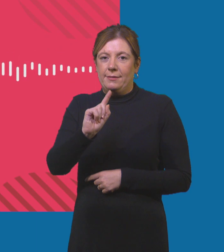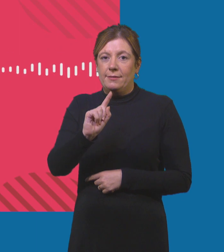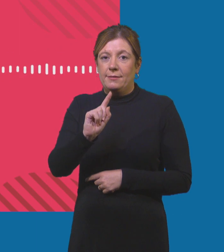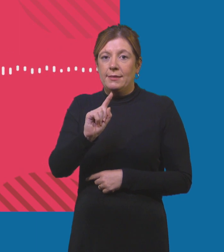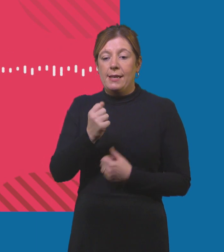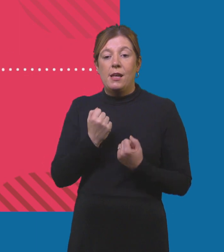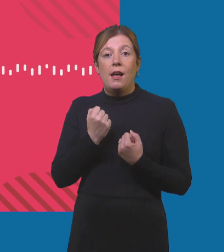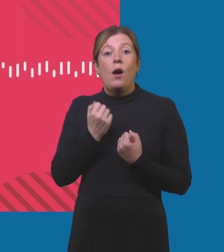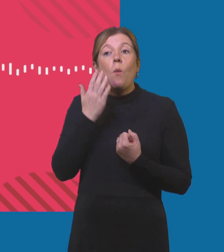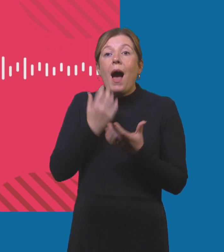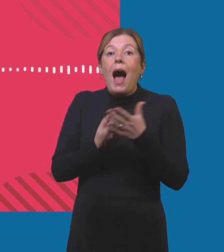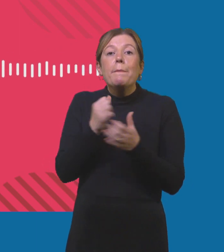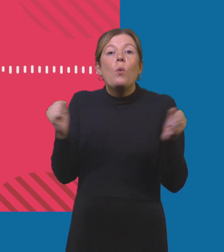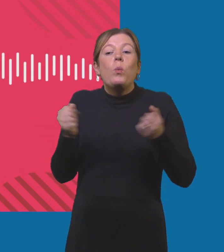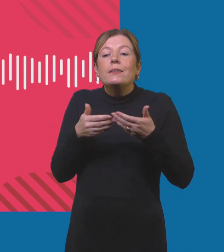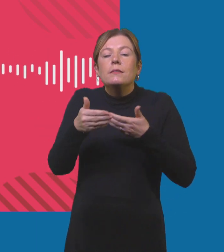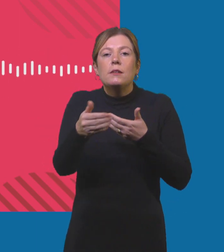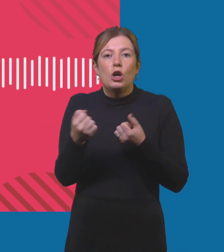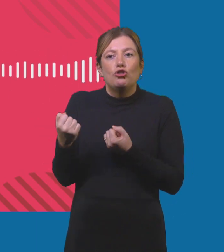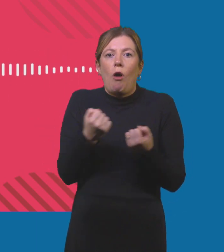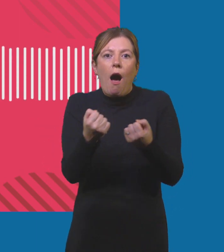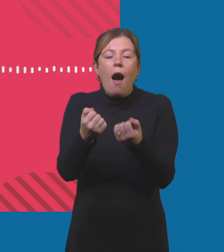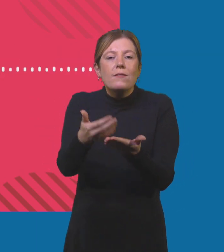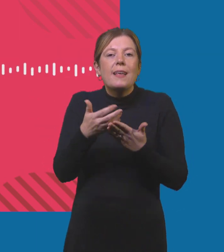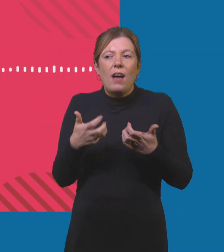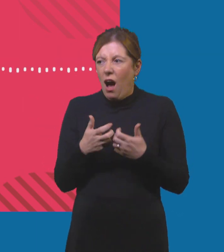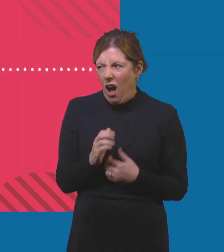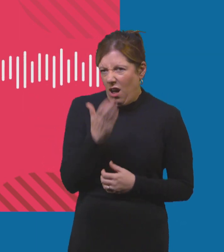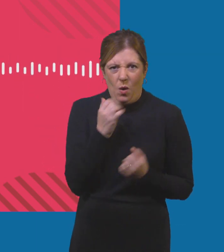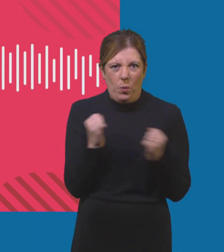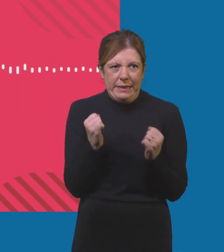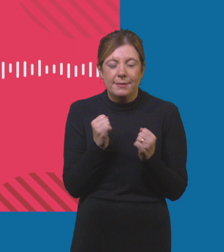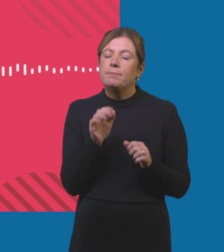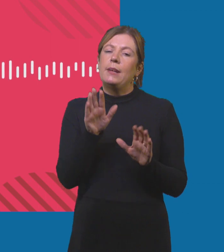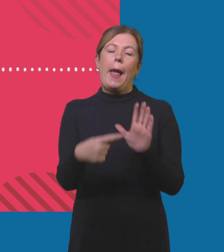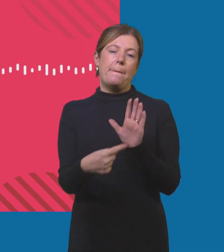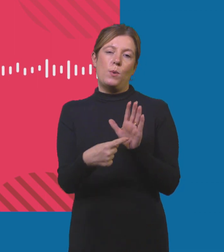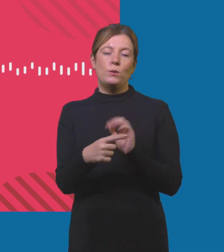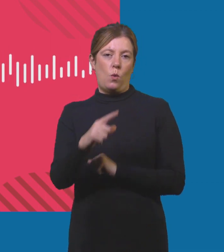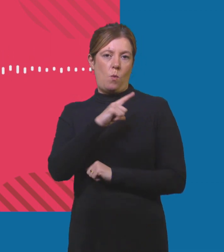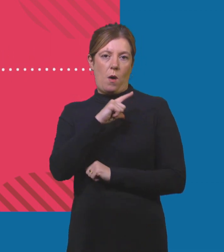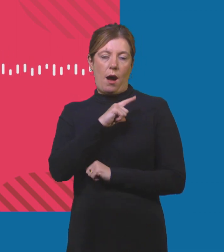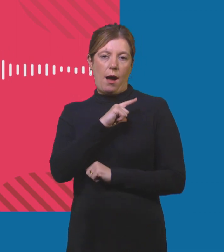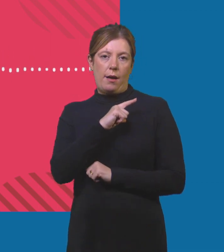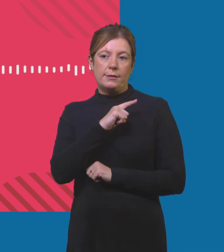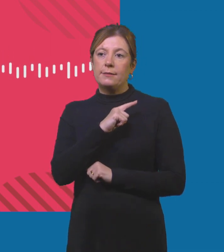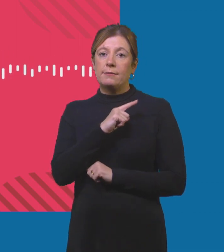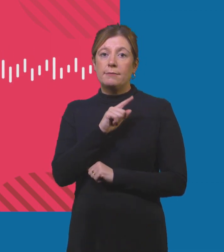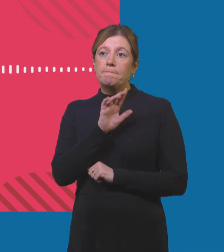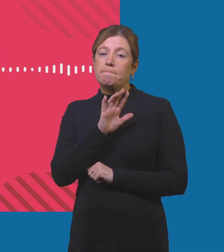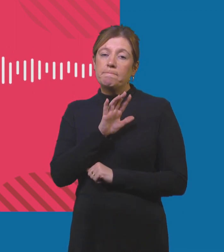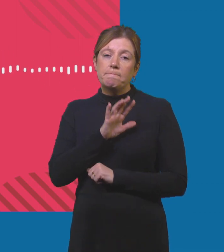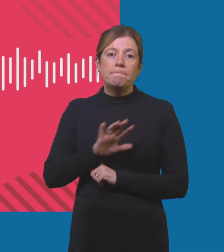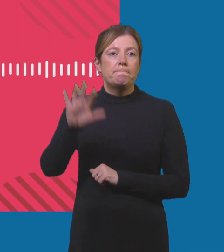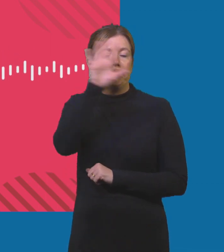how to drive safely in the winter months. It's approaching winter. It is. It's very important because obviously at the moment in a lot of places there are delays